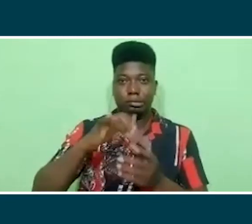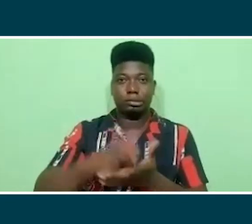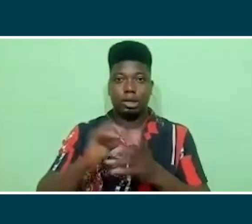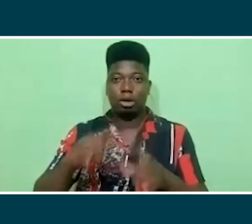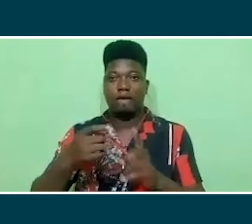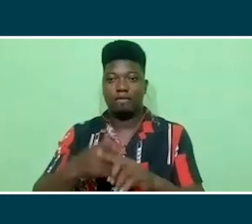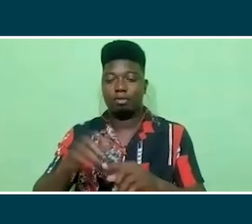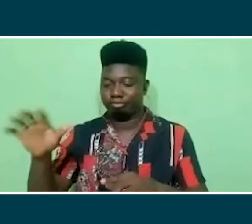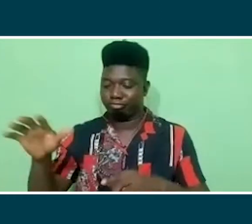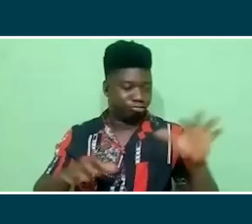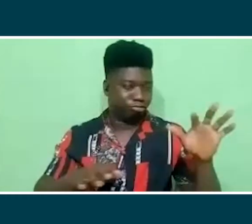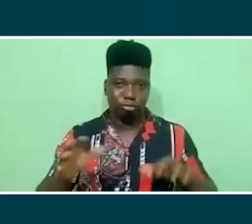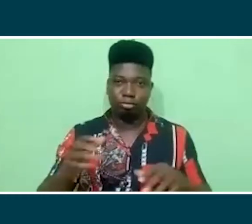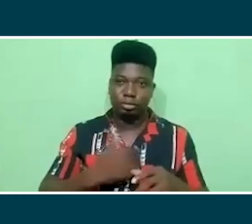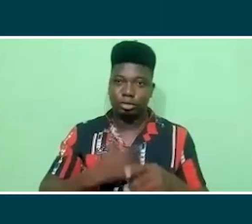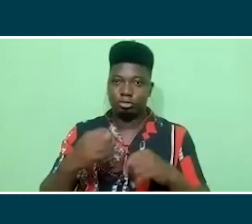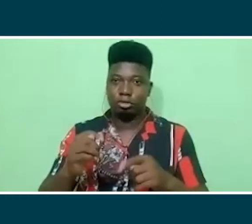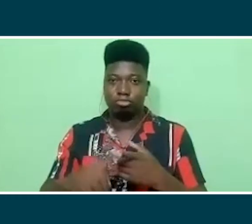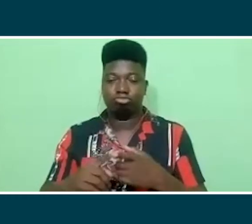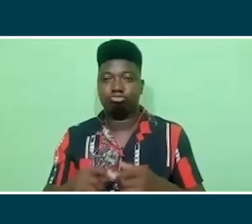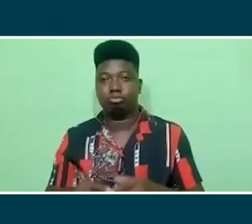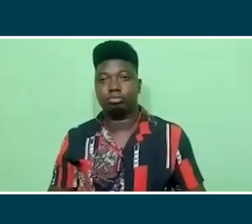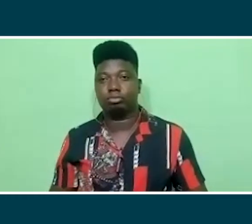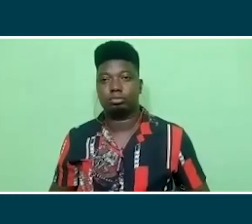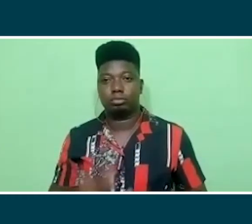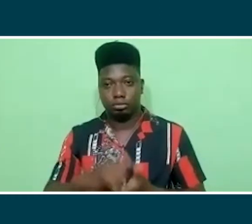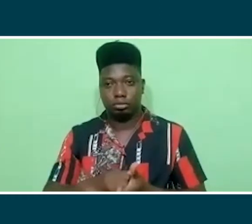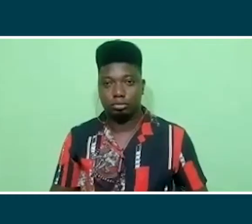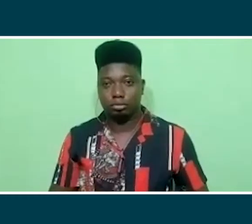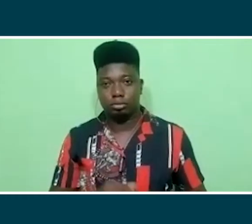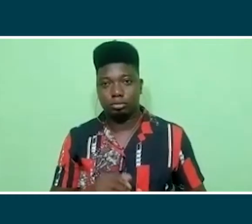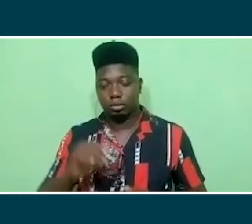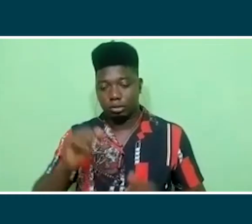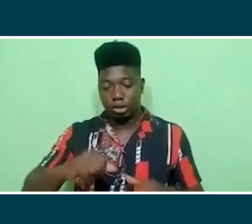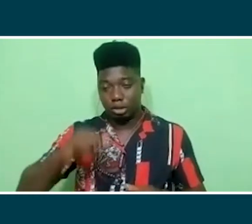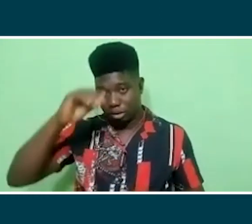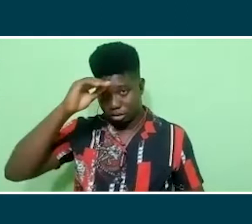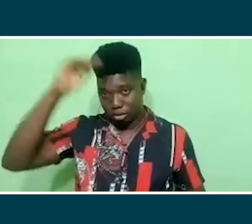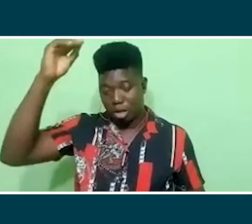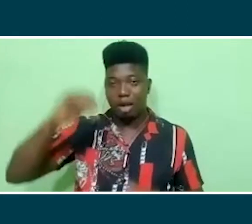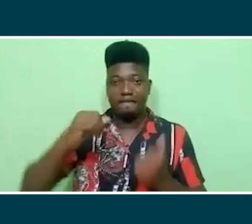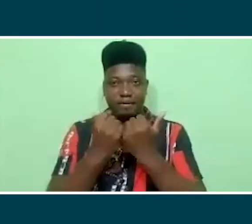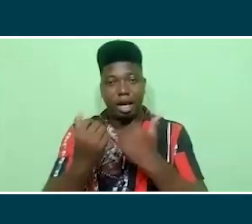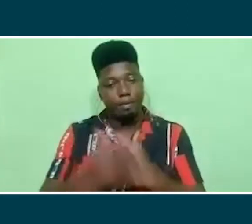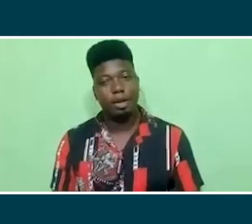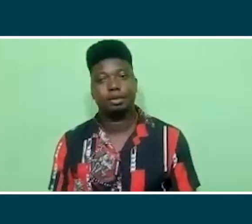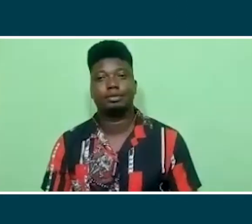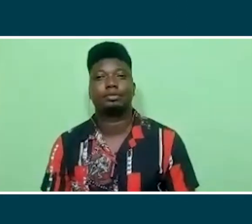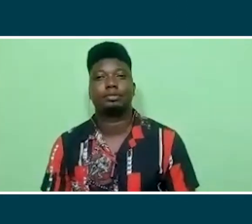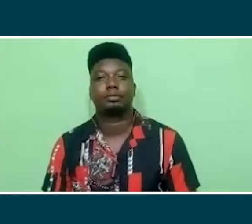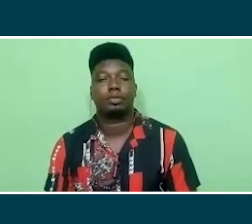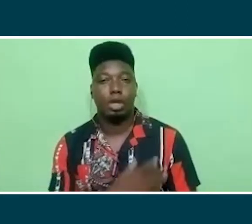now trying to prove a point that I'm a man, I decided to fight back. And the moment I injured that